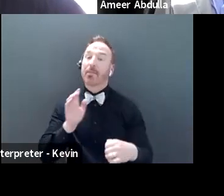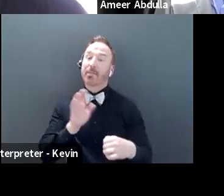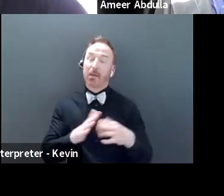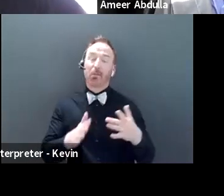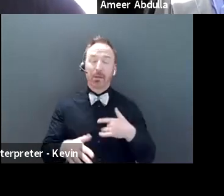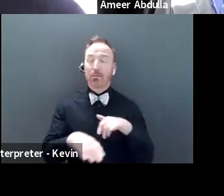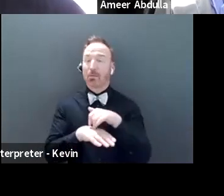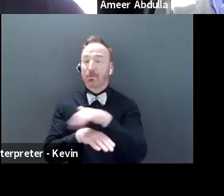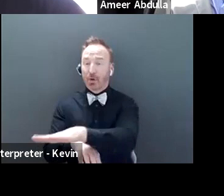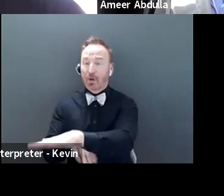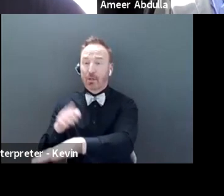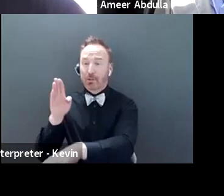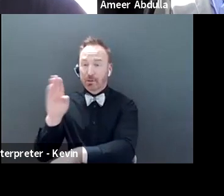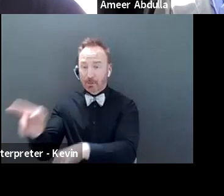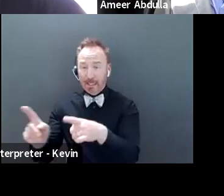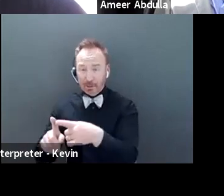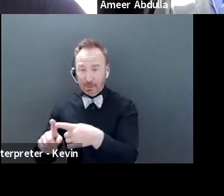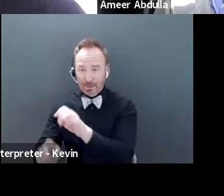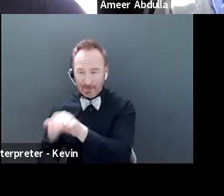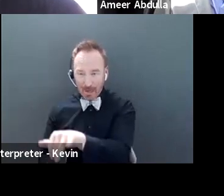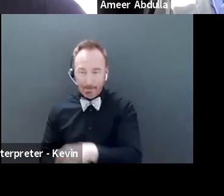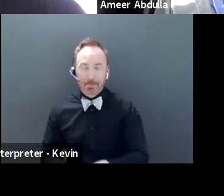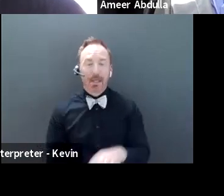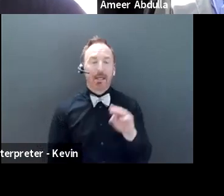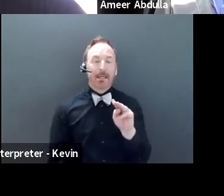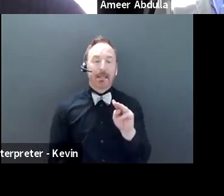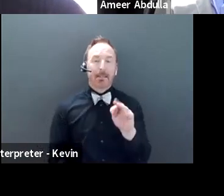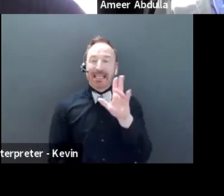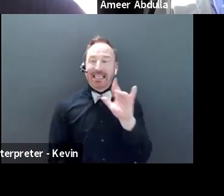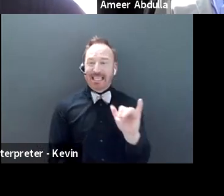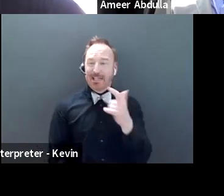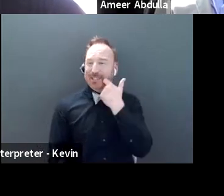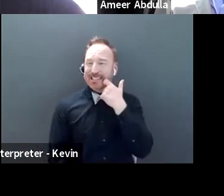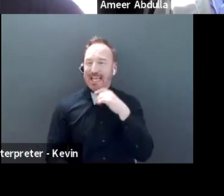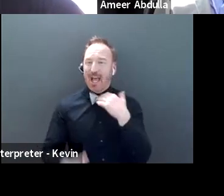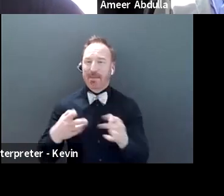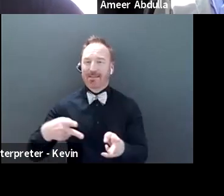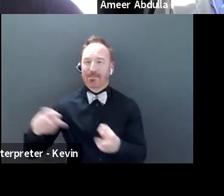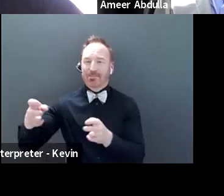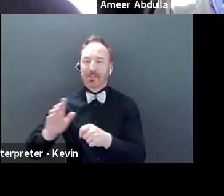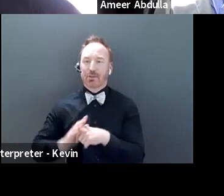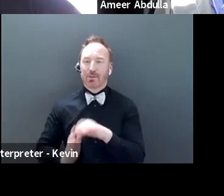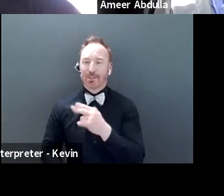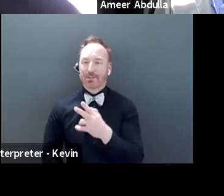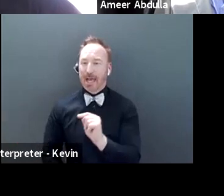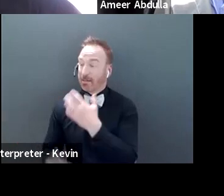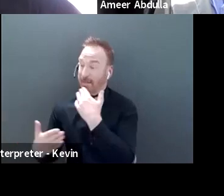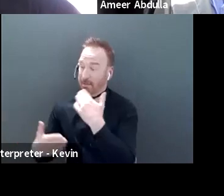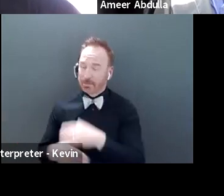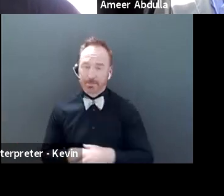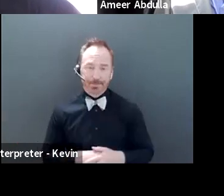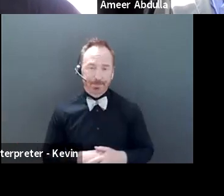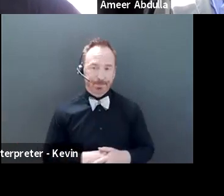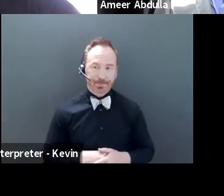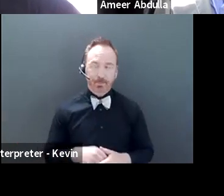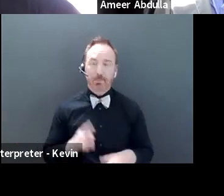you. I have also, Mickey's just put both of our emails in the chat. Thank you very much, Mickey. I've also put an